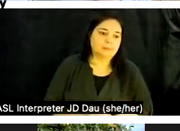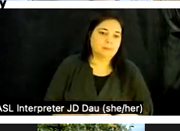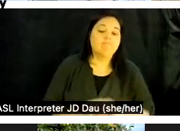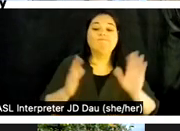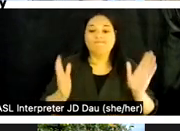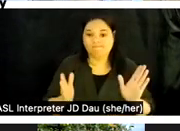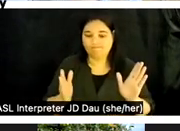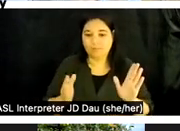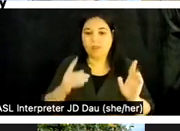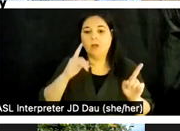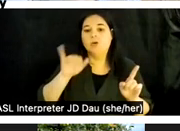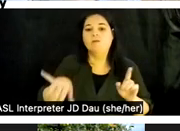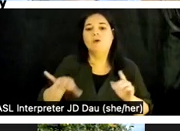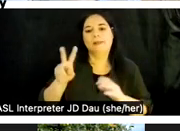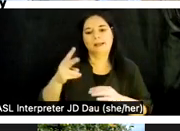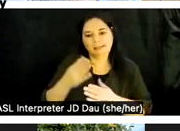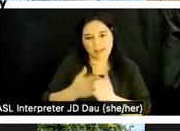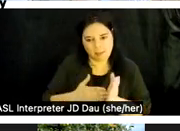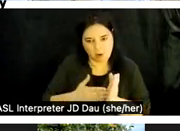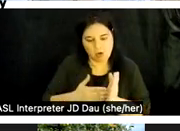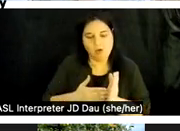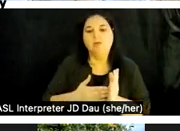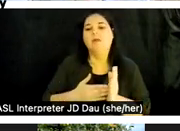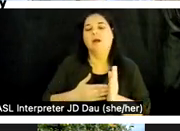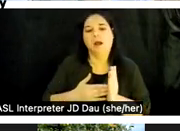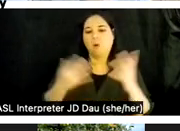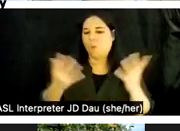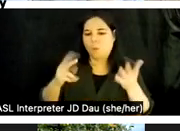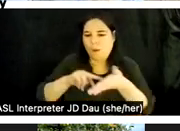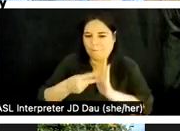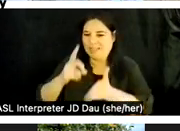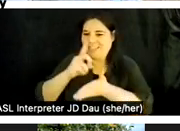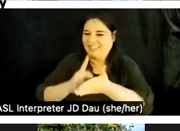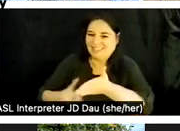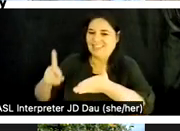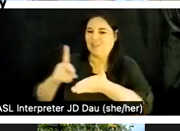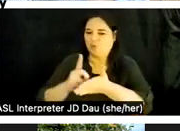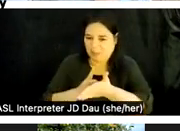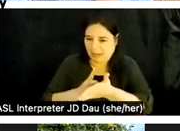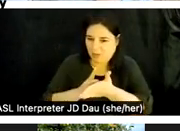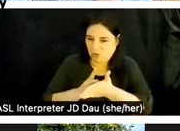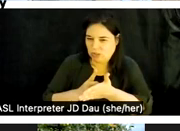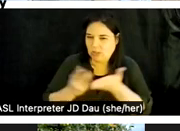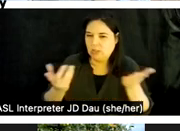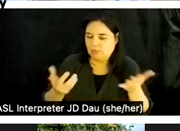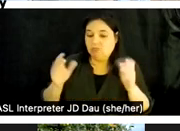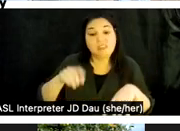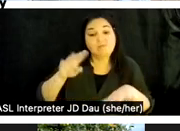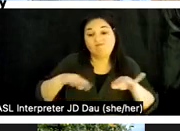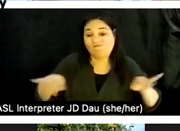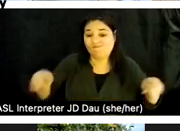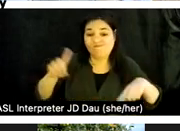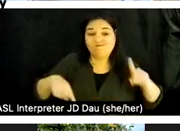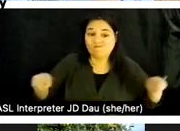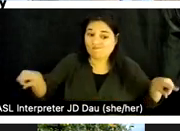So for that second element, getting into what does discriminate mean? It can mean a bunch of different things, including